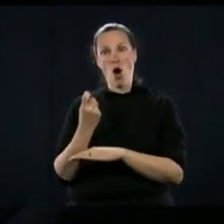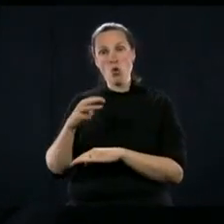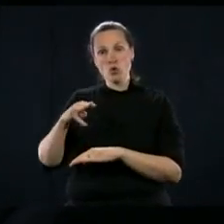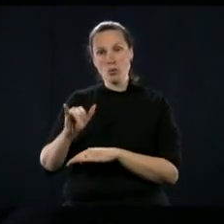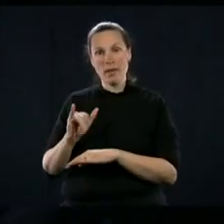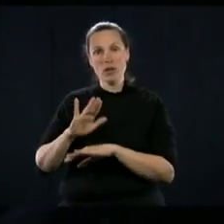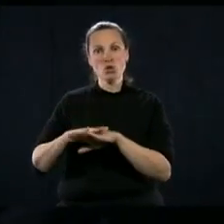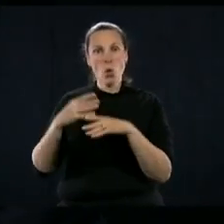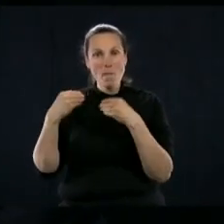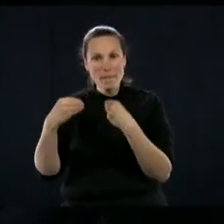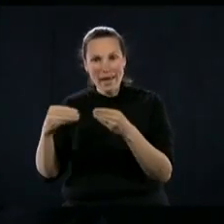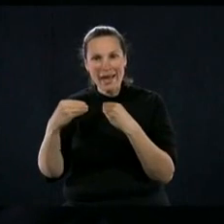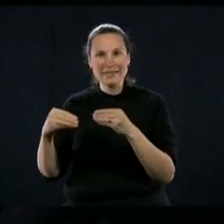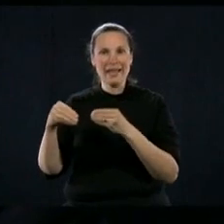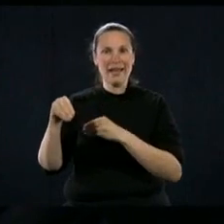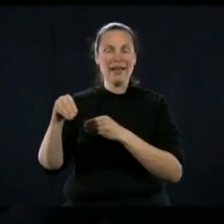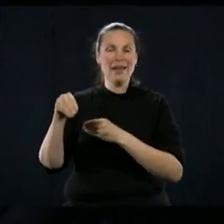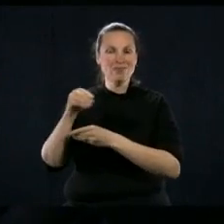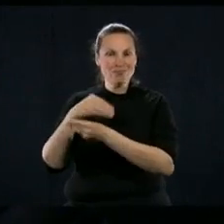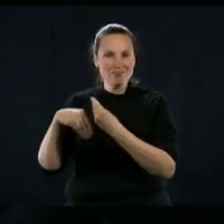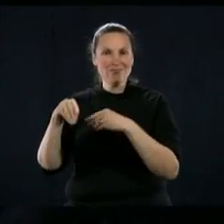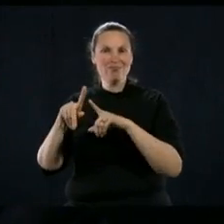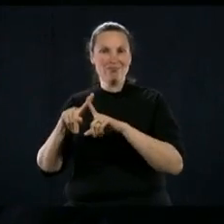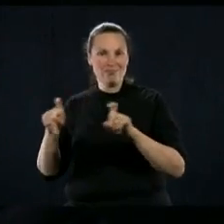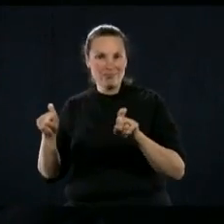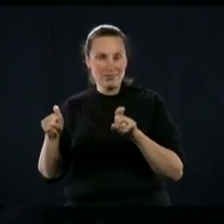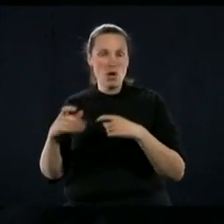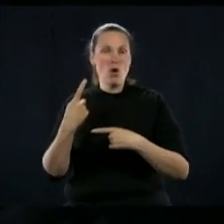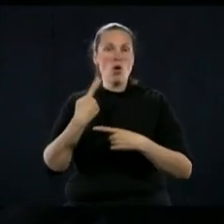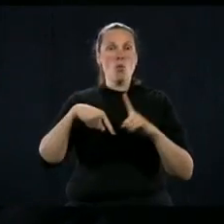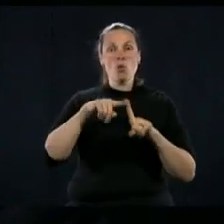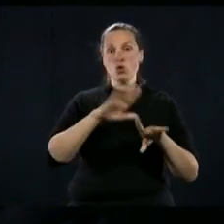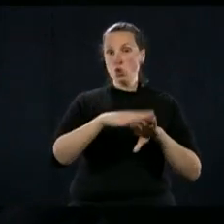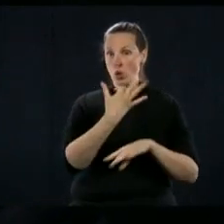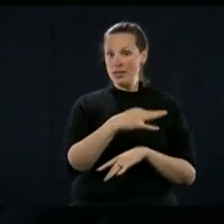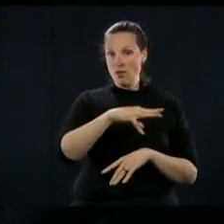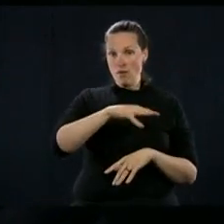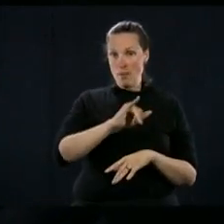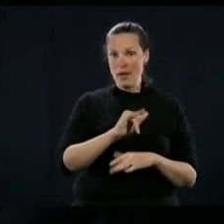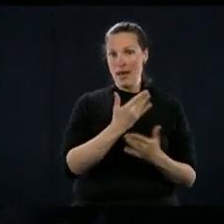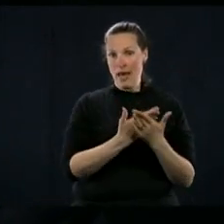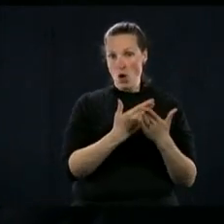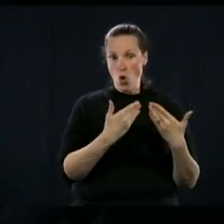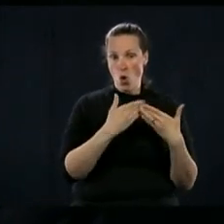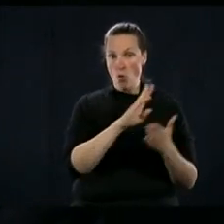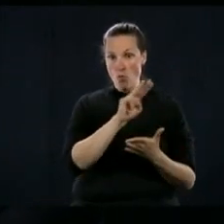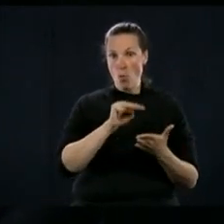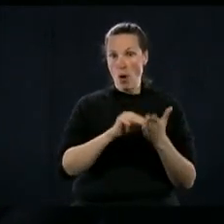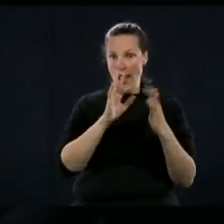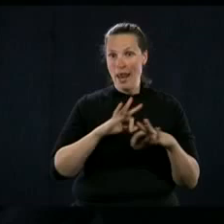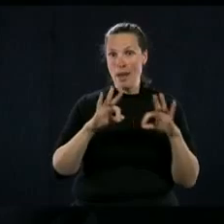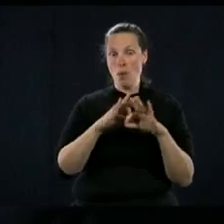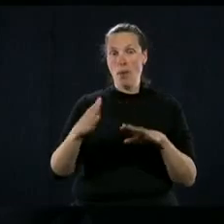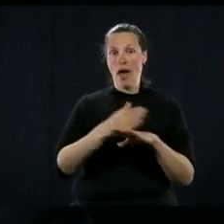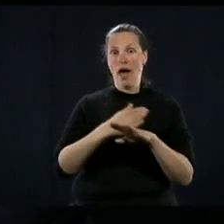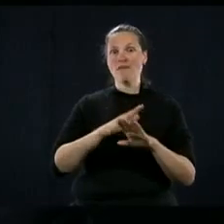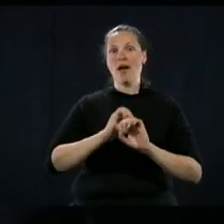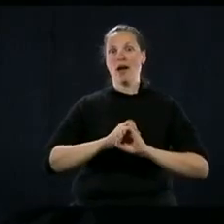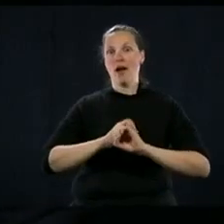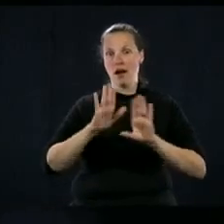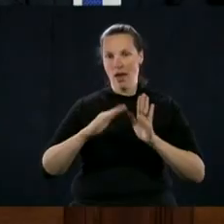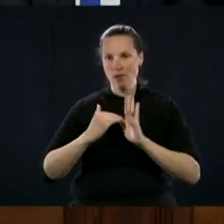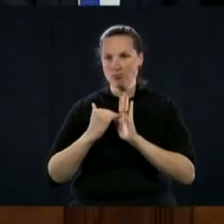opening businesses on the 11th and schools on the 19th in Montreal, we are going to make sure that the situation is under